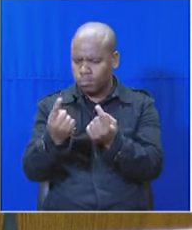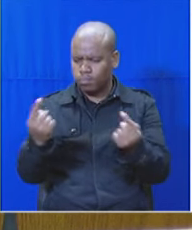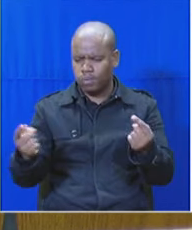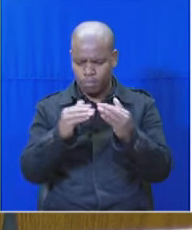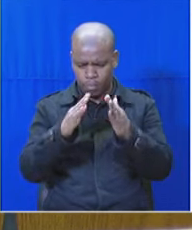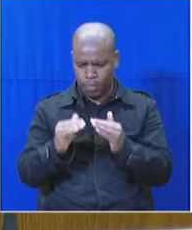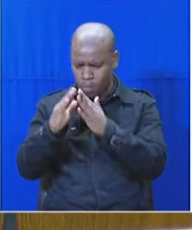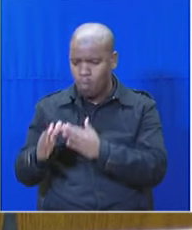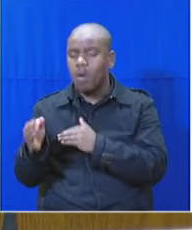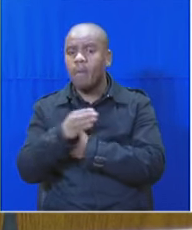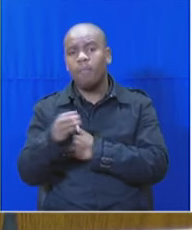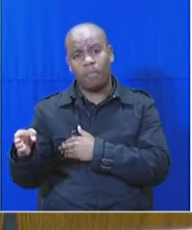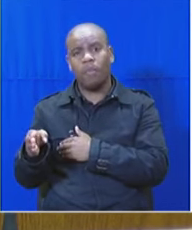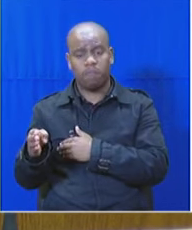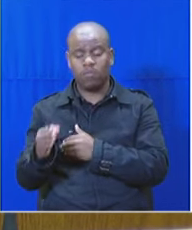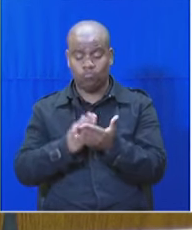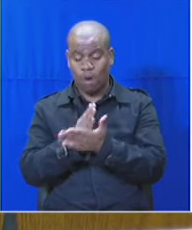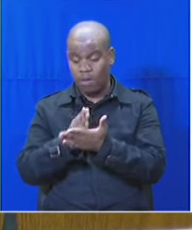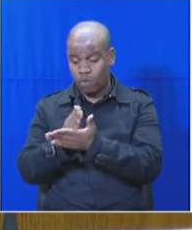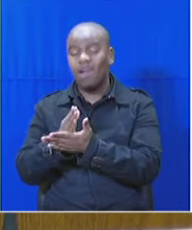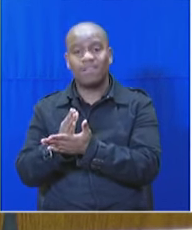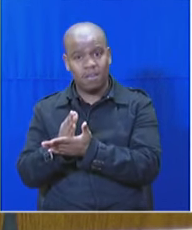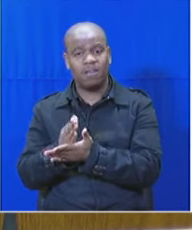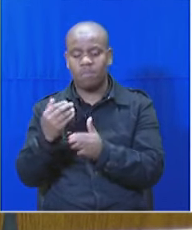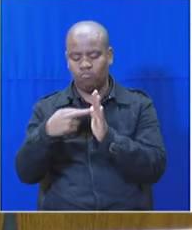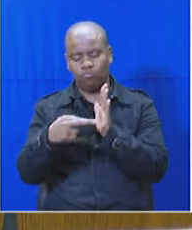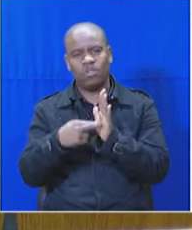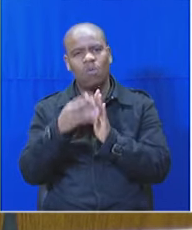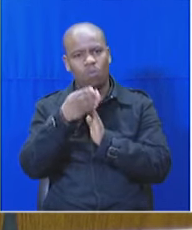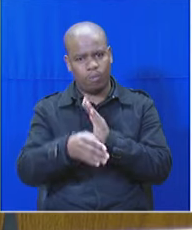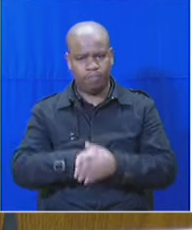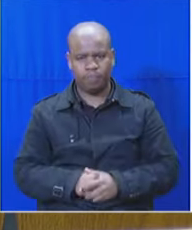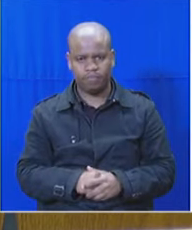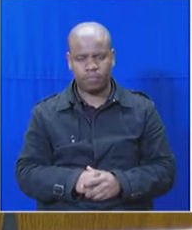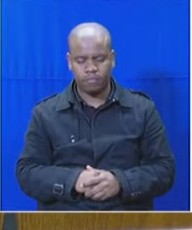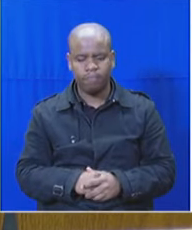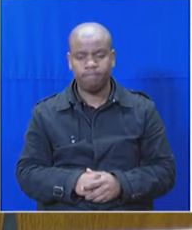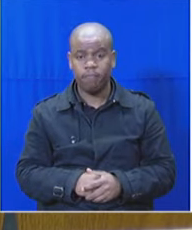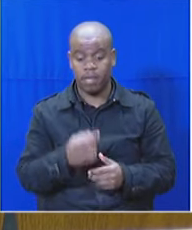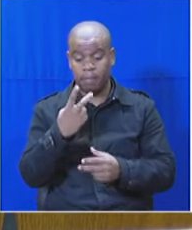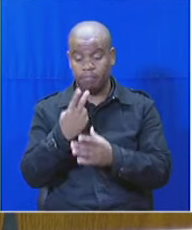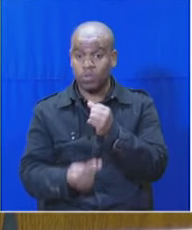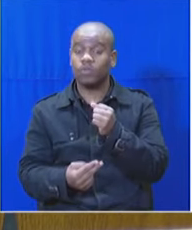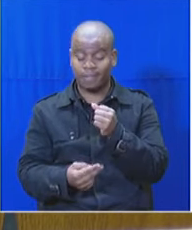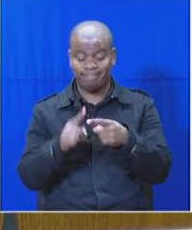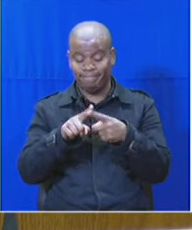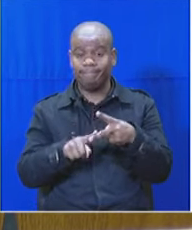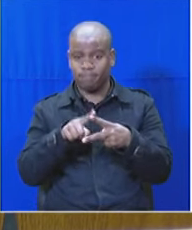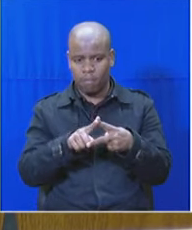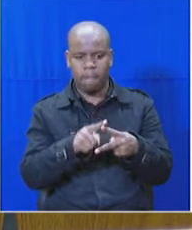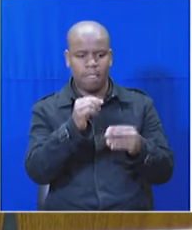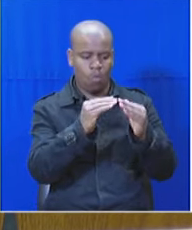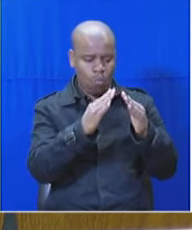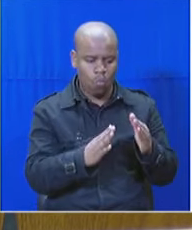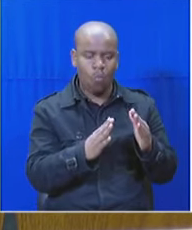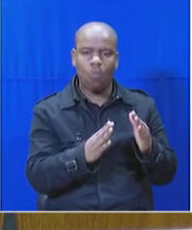areas, institutionalized use rights will be registered. Both instances speak to the one household, 1